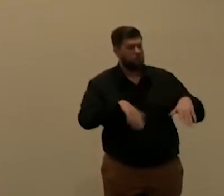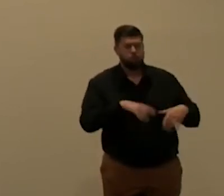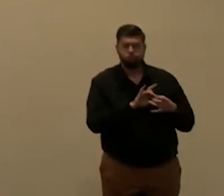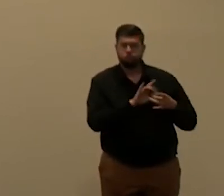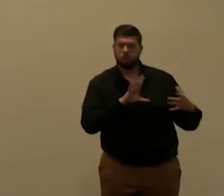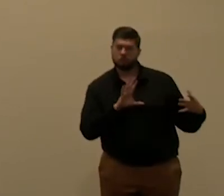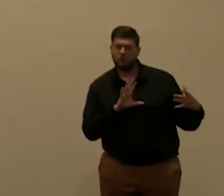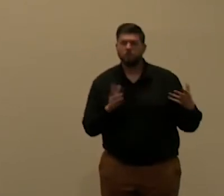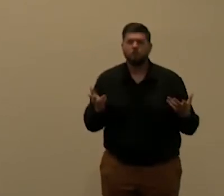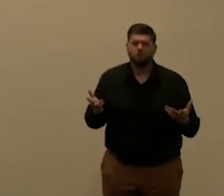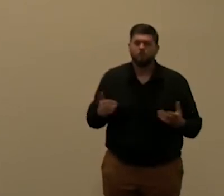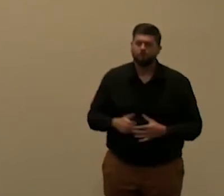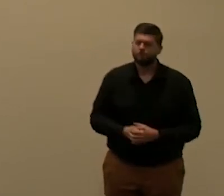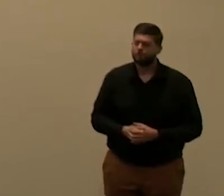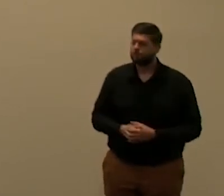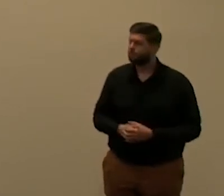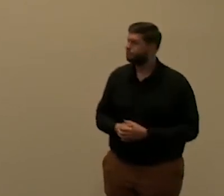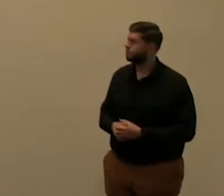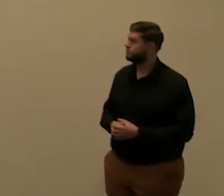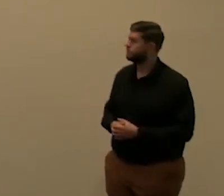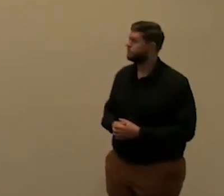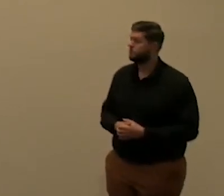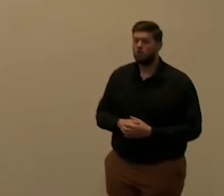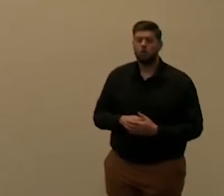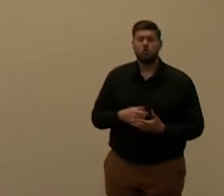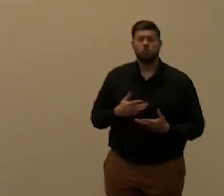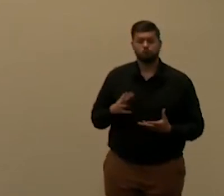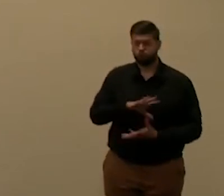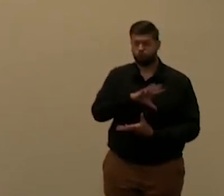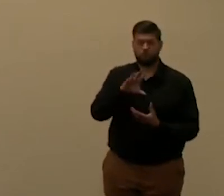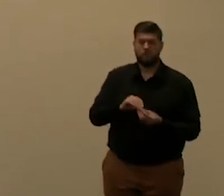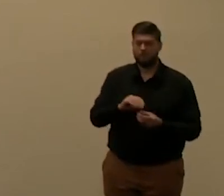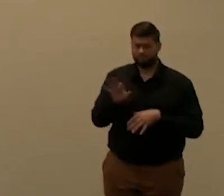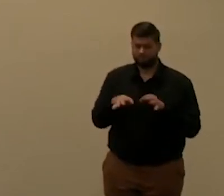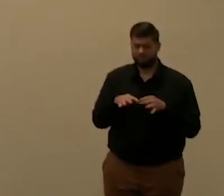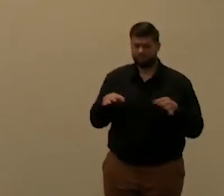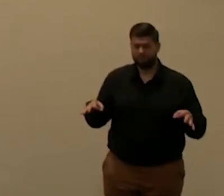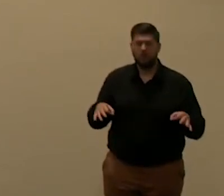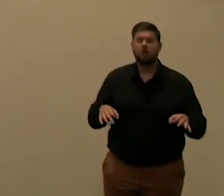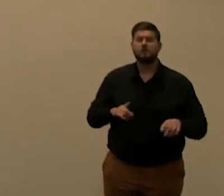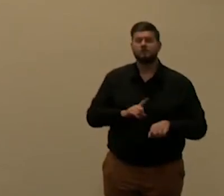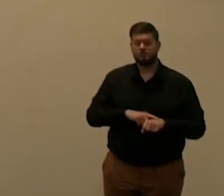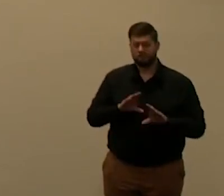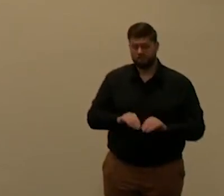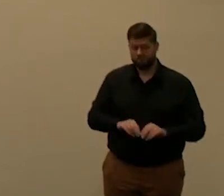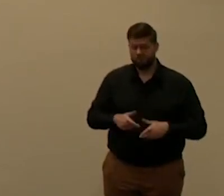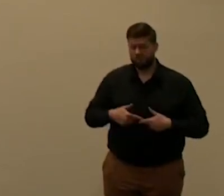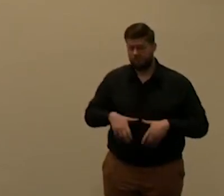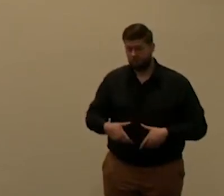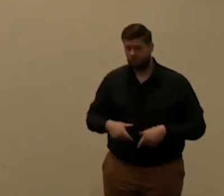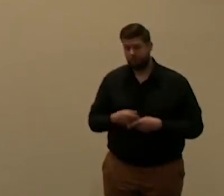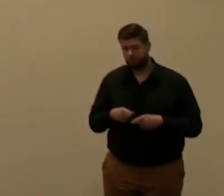for your employees as well. Now, wrapping up, because it's time and I'm hungry and I'm sure you are all hungry as